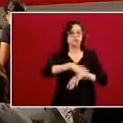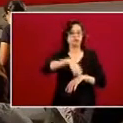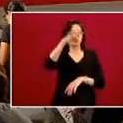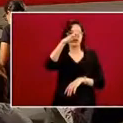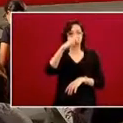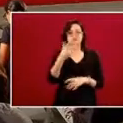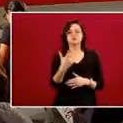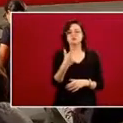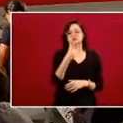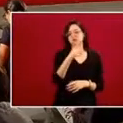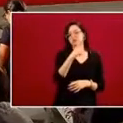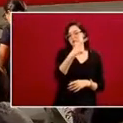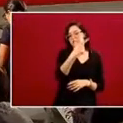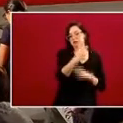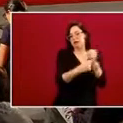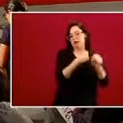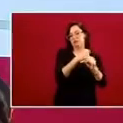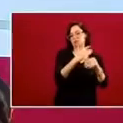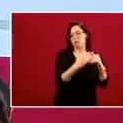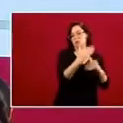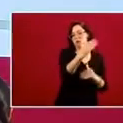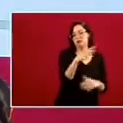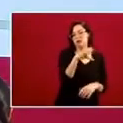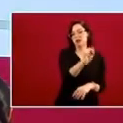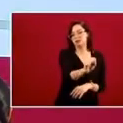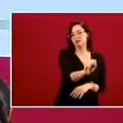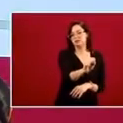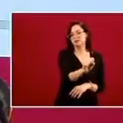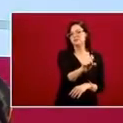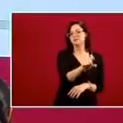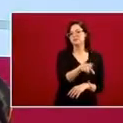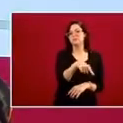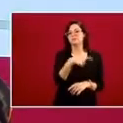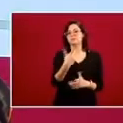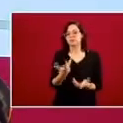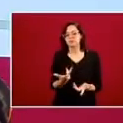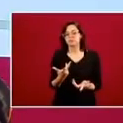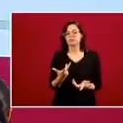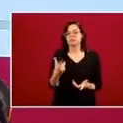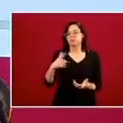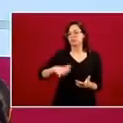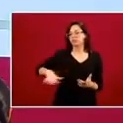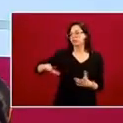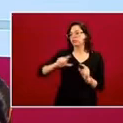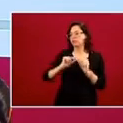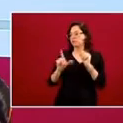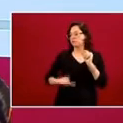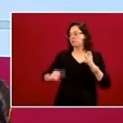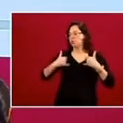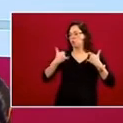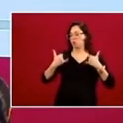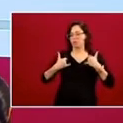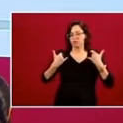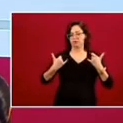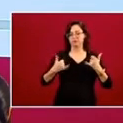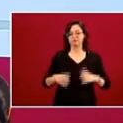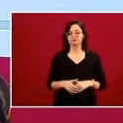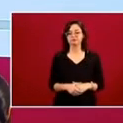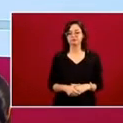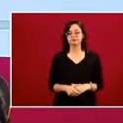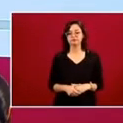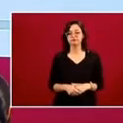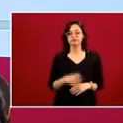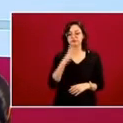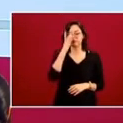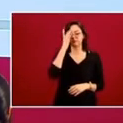European countries and 7 years less than the United States when we compare half of the population, the ages